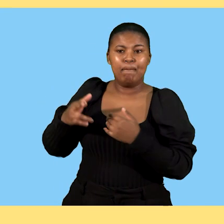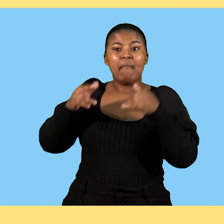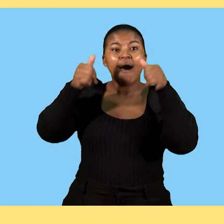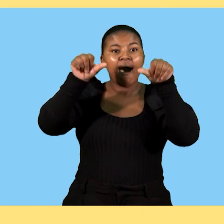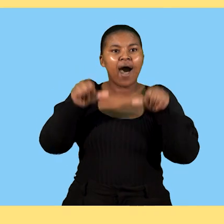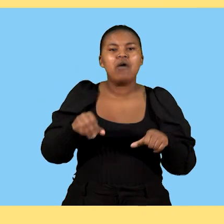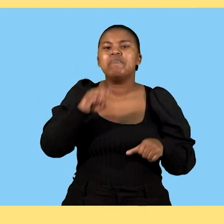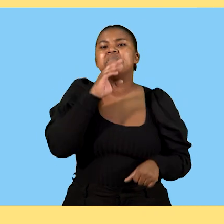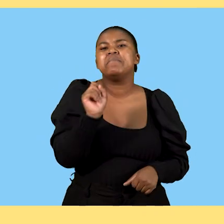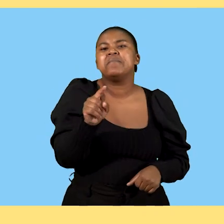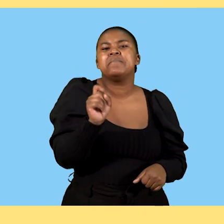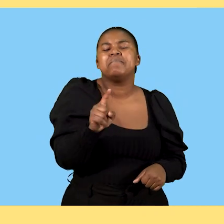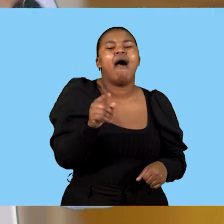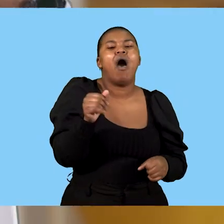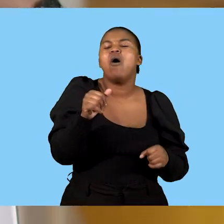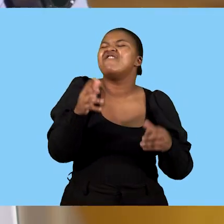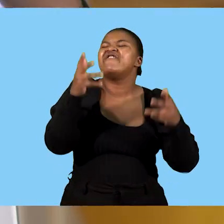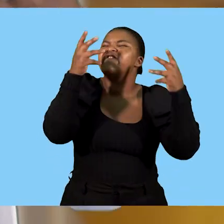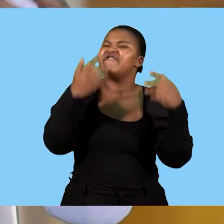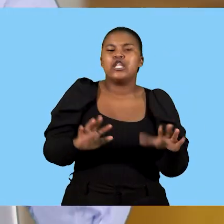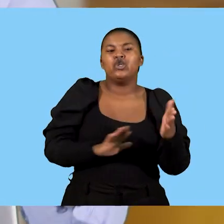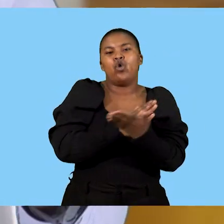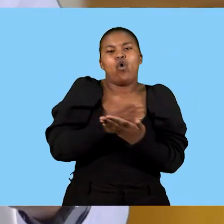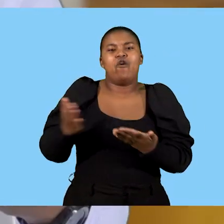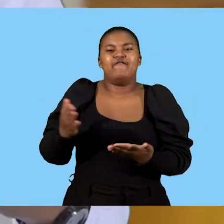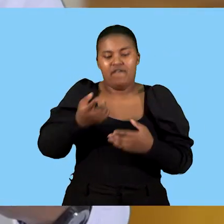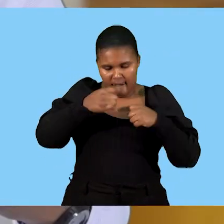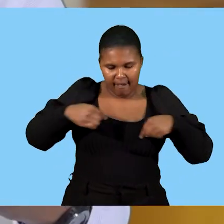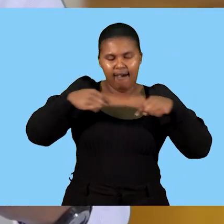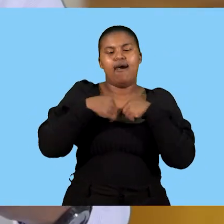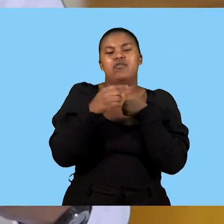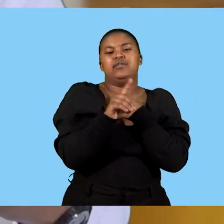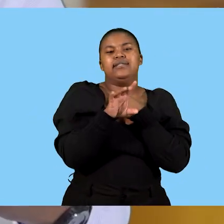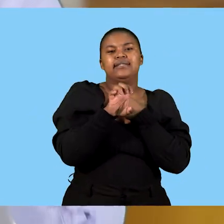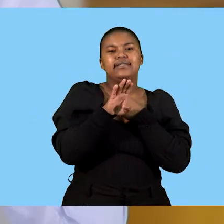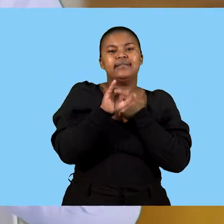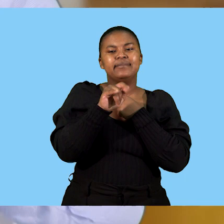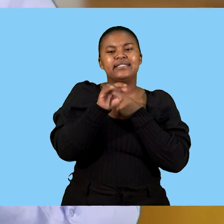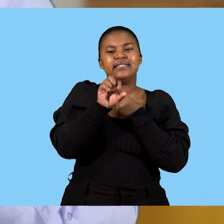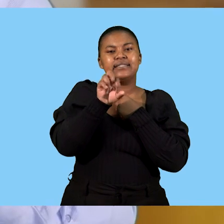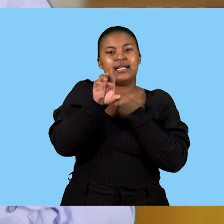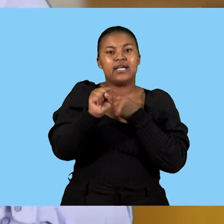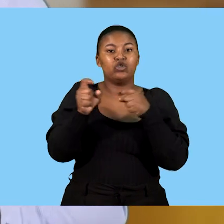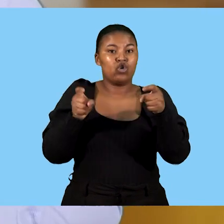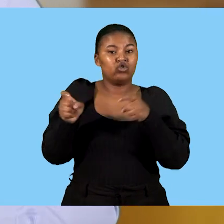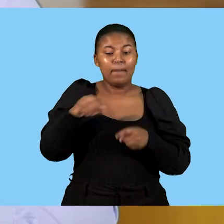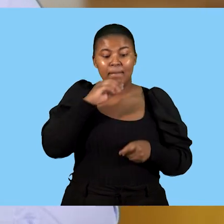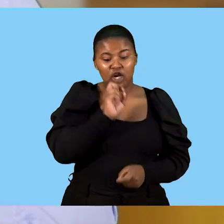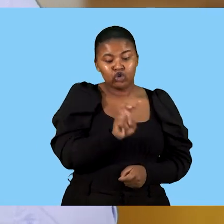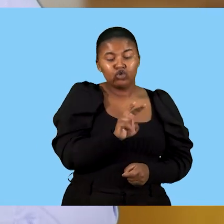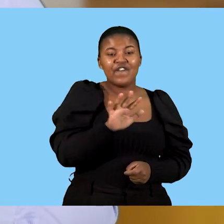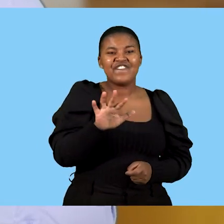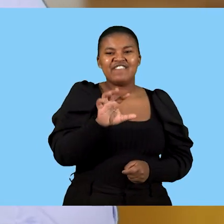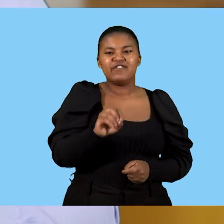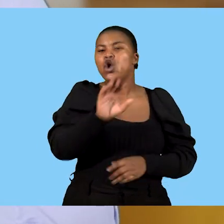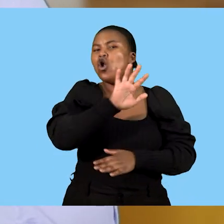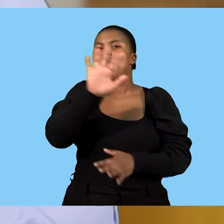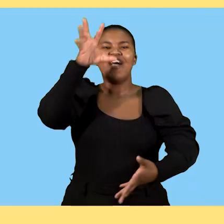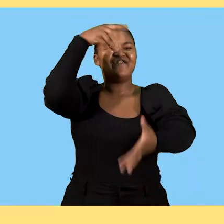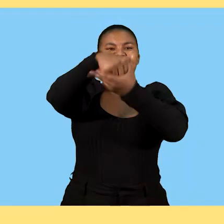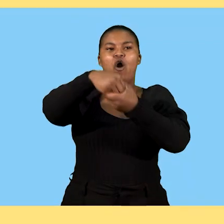part simply means they took it out of our debtors control. So this amount of 250 is